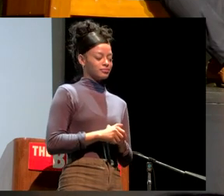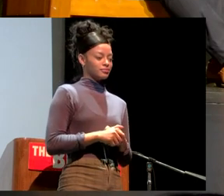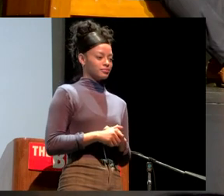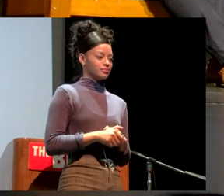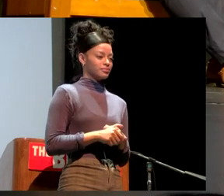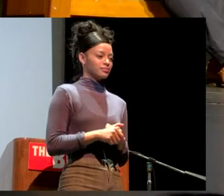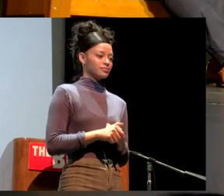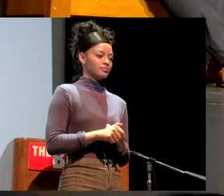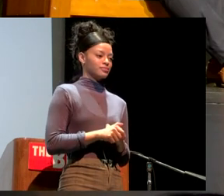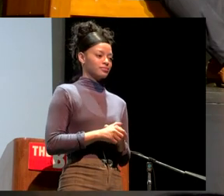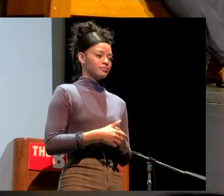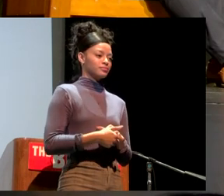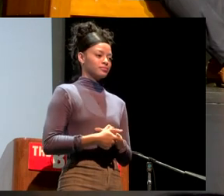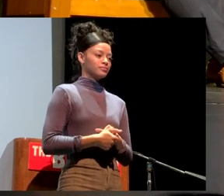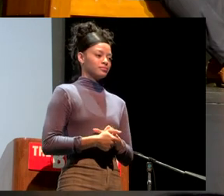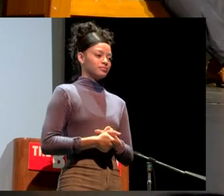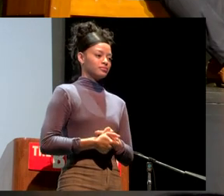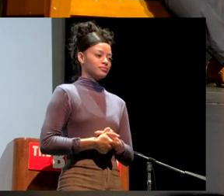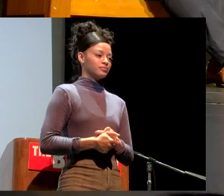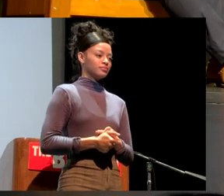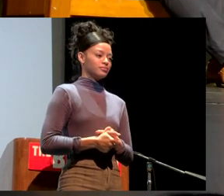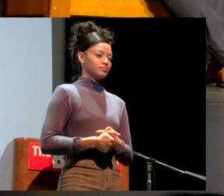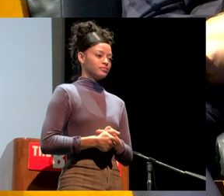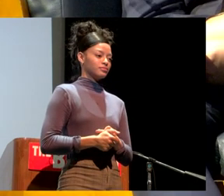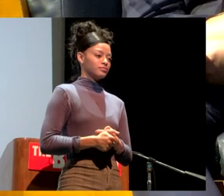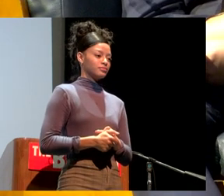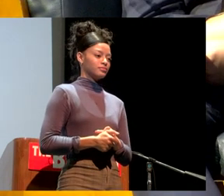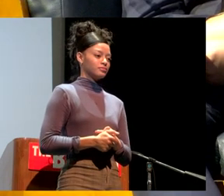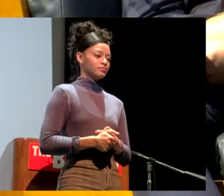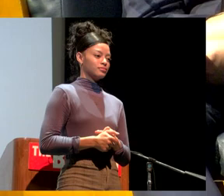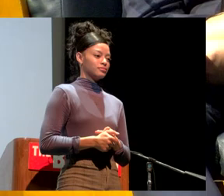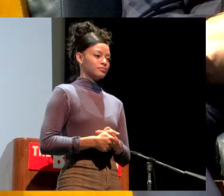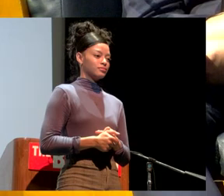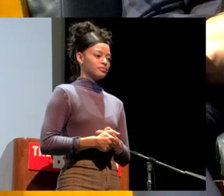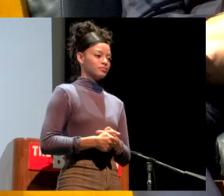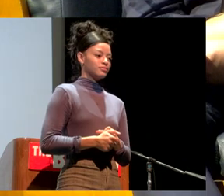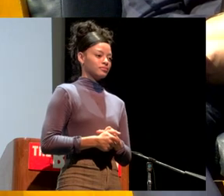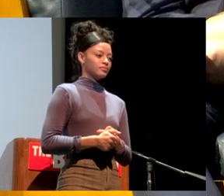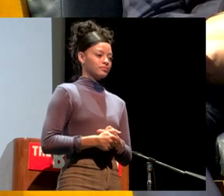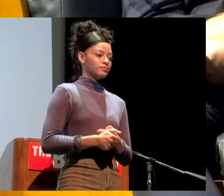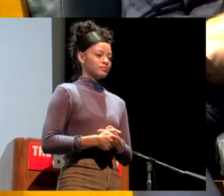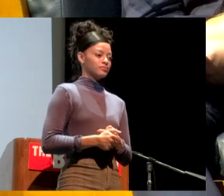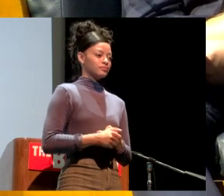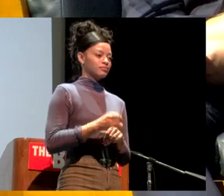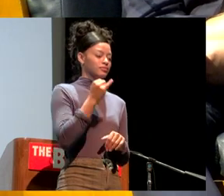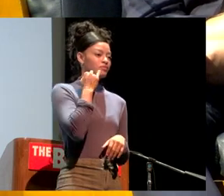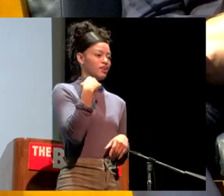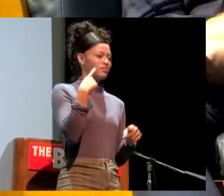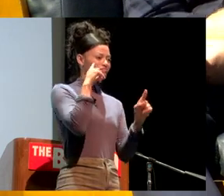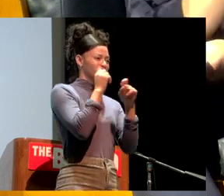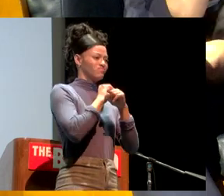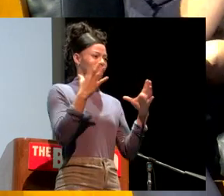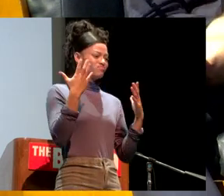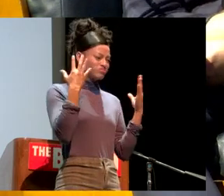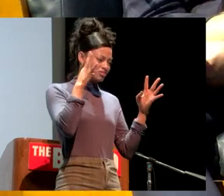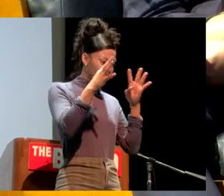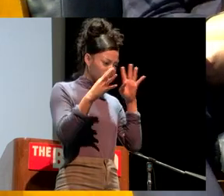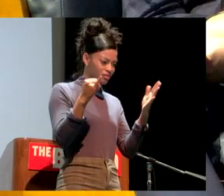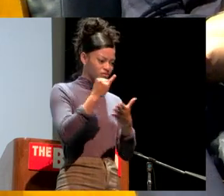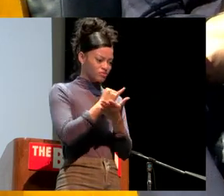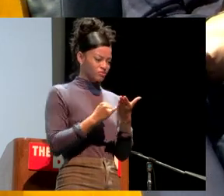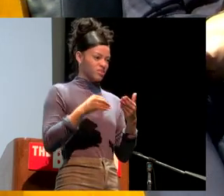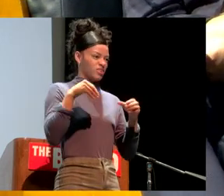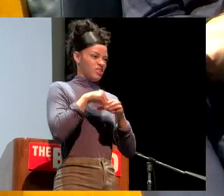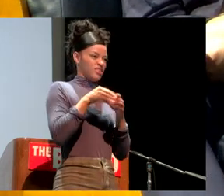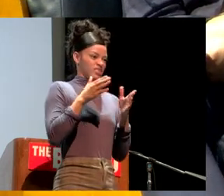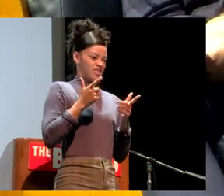put a lot of effort into it because we always linked it to video game collector editions. So I know, Ed, you don't know this, but you will know soon. That,